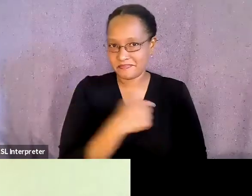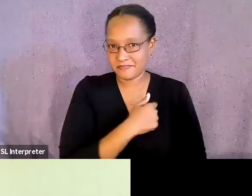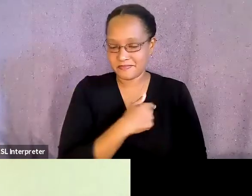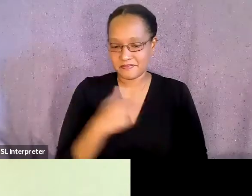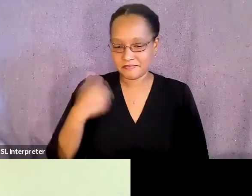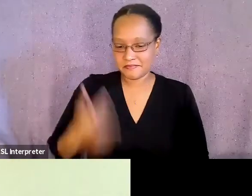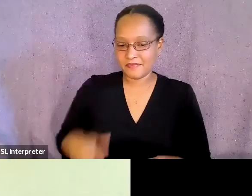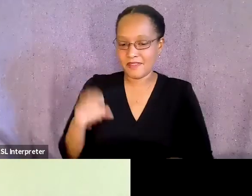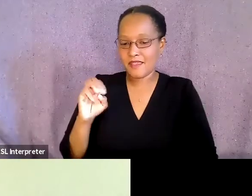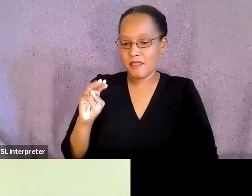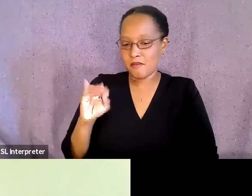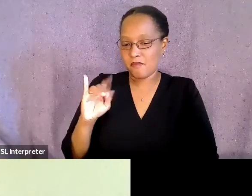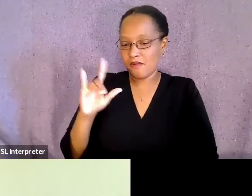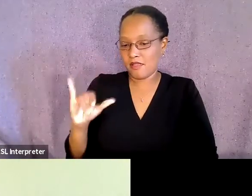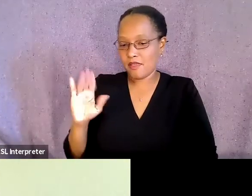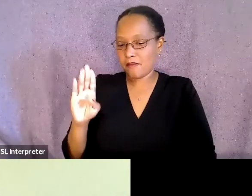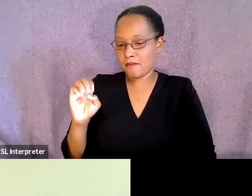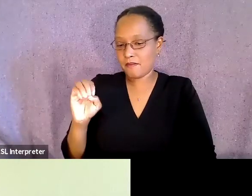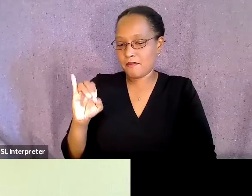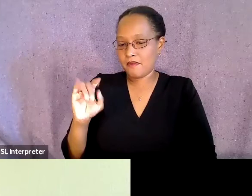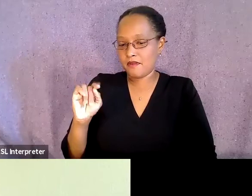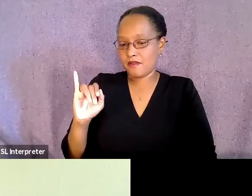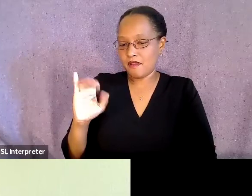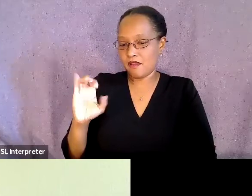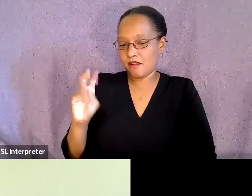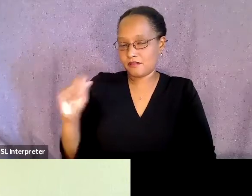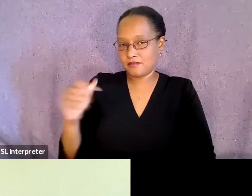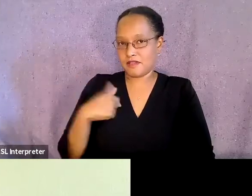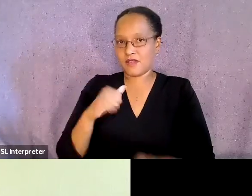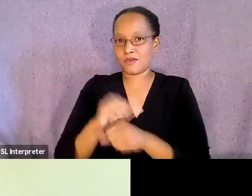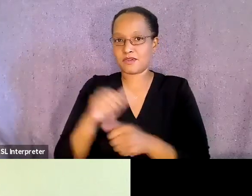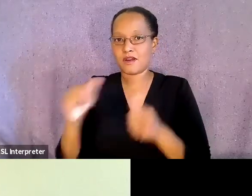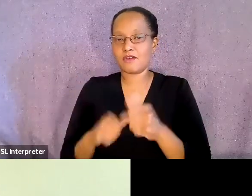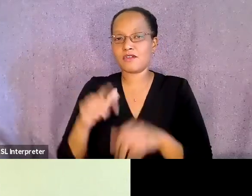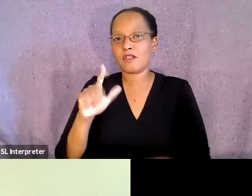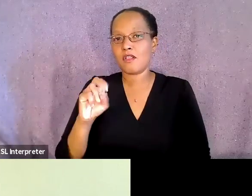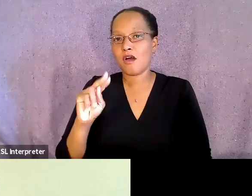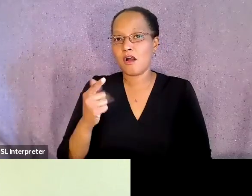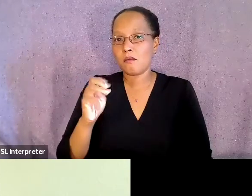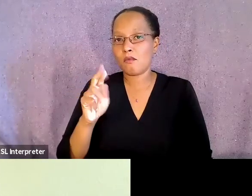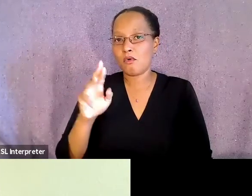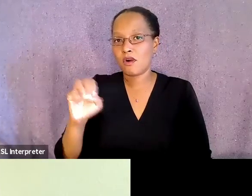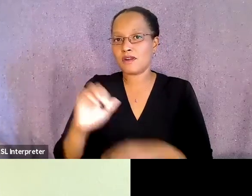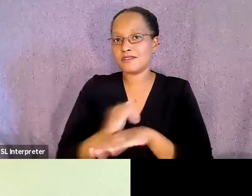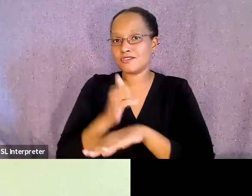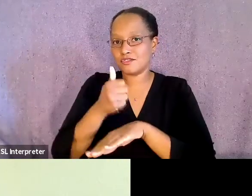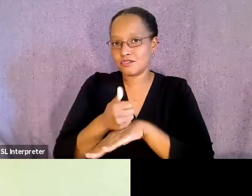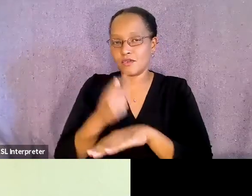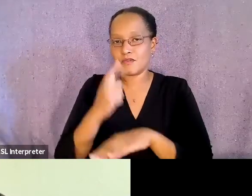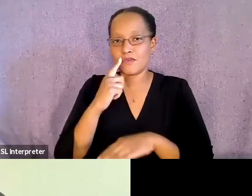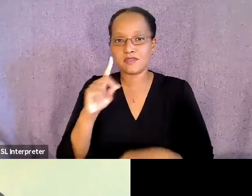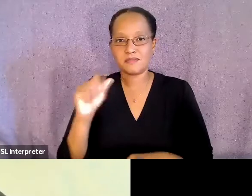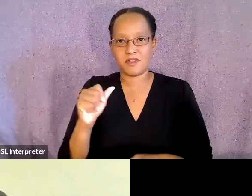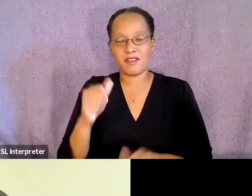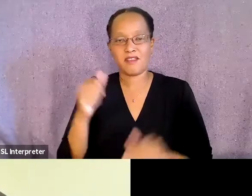Badix, and I am the Associate Director at the Longmore Institute on Disability at San Francisco State University.